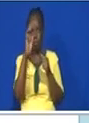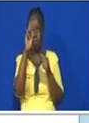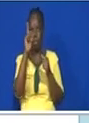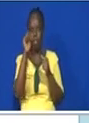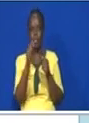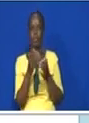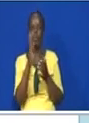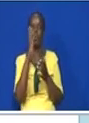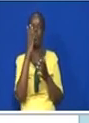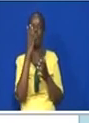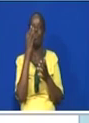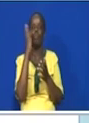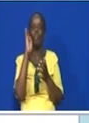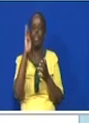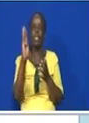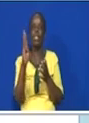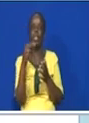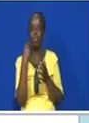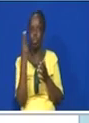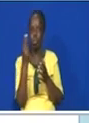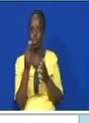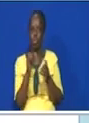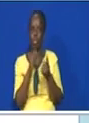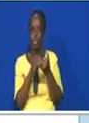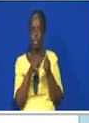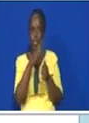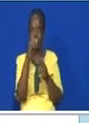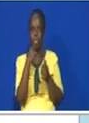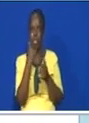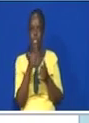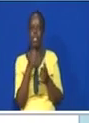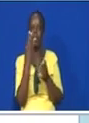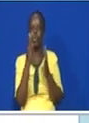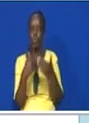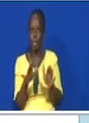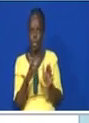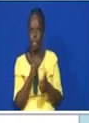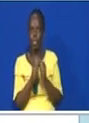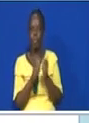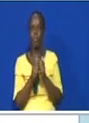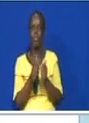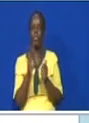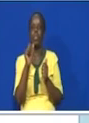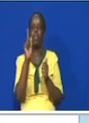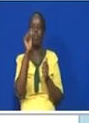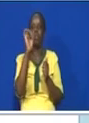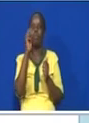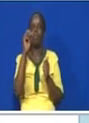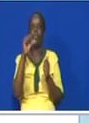part 2, which is our last question, it will be state 3 ways in which